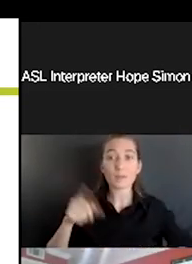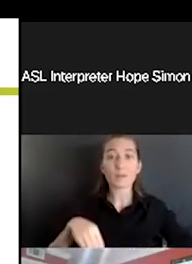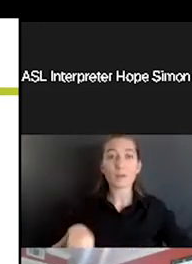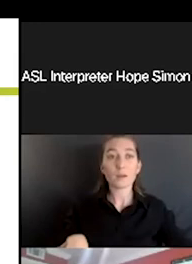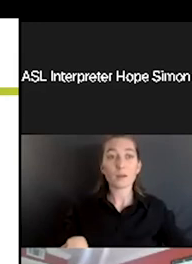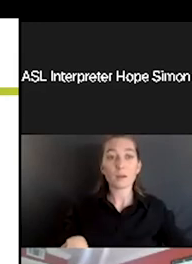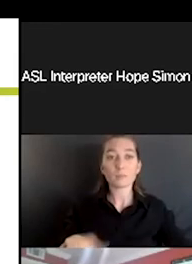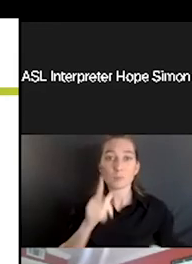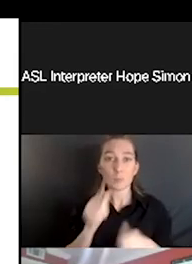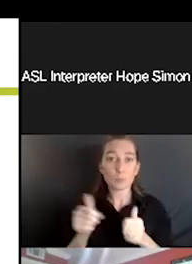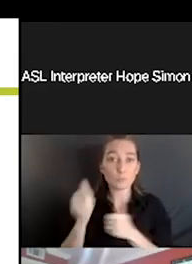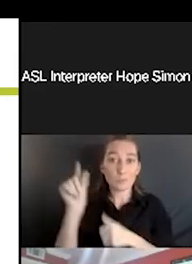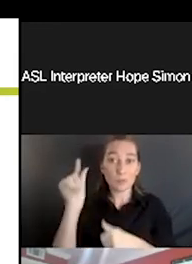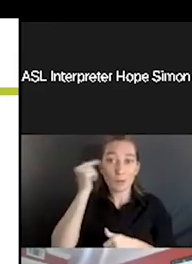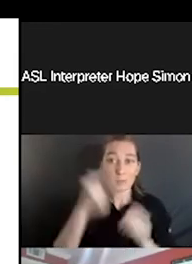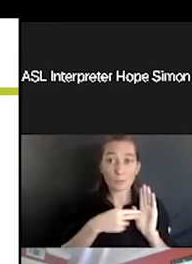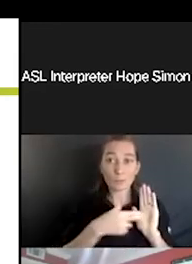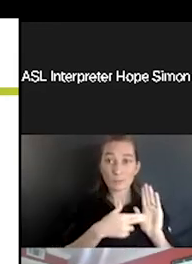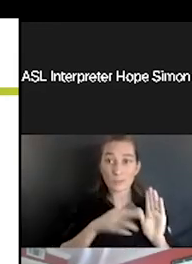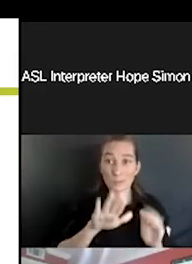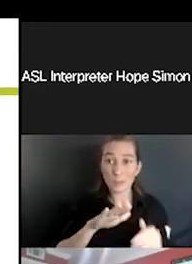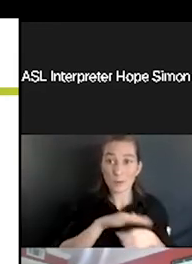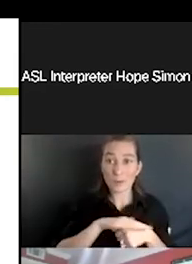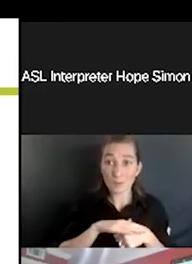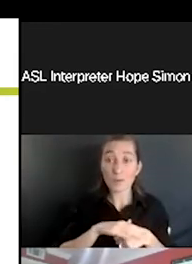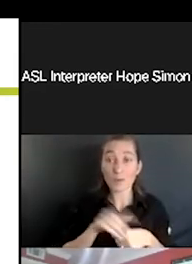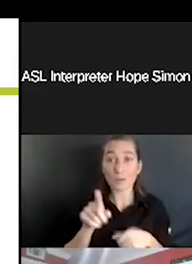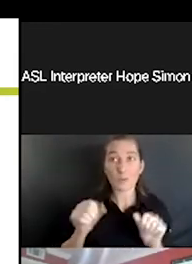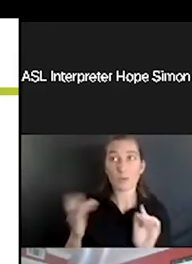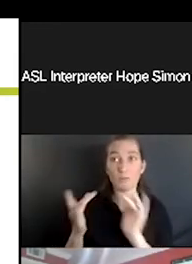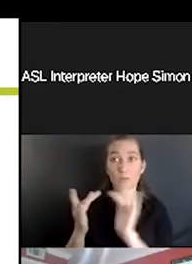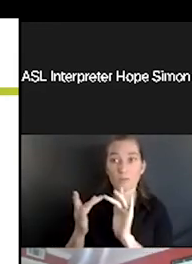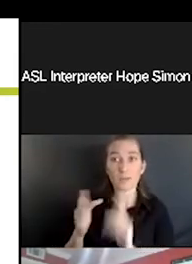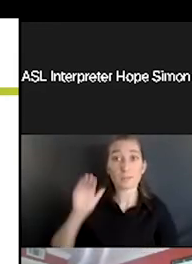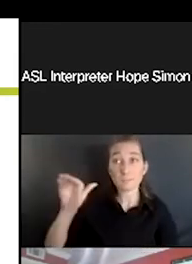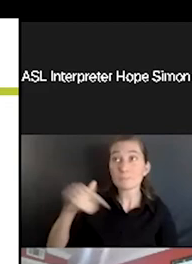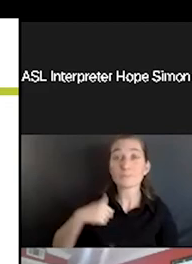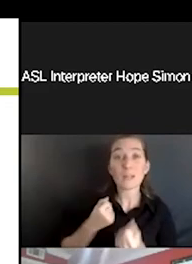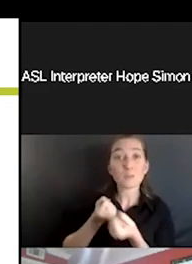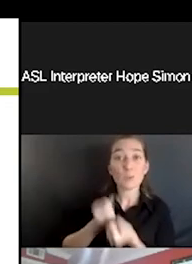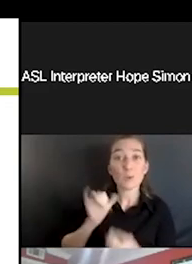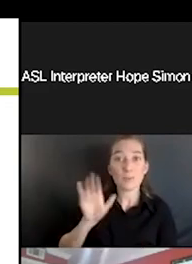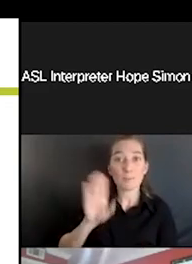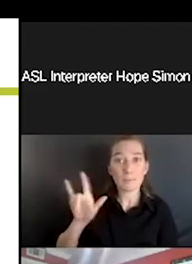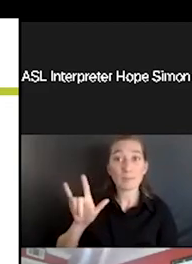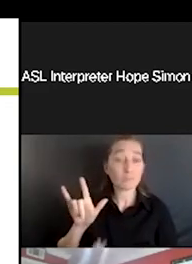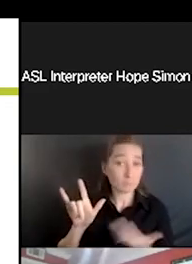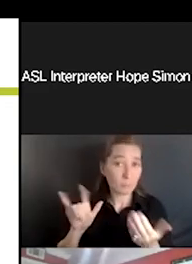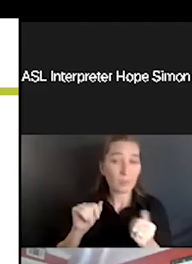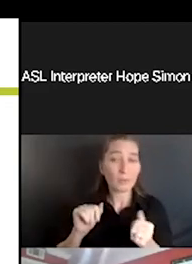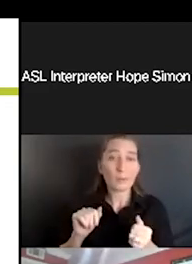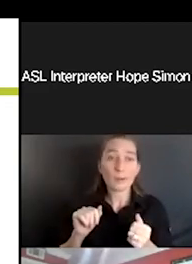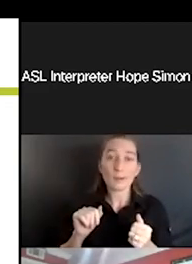and express your support. That's one easy way to kind of try to make a difference. Another way is also